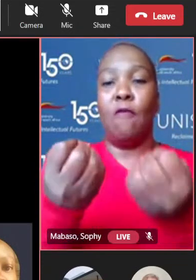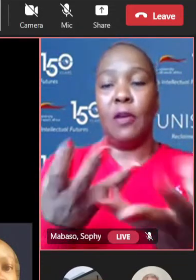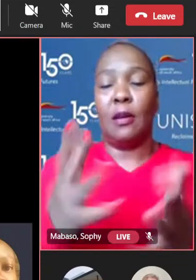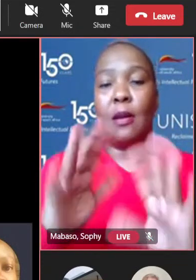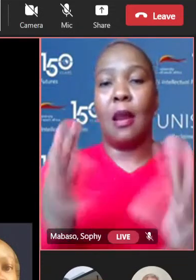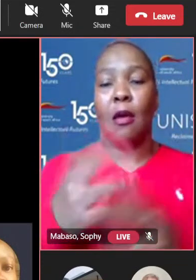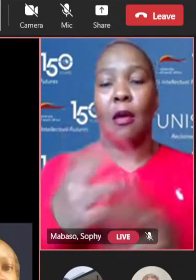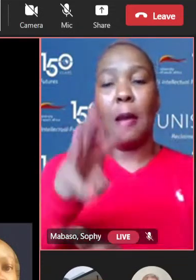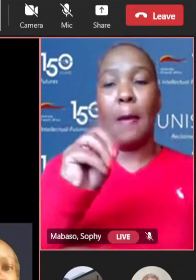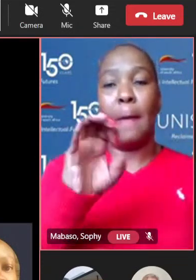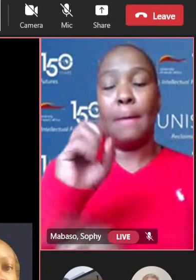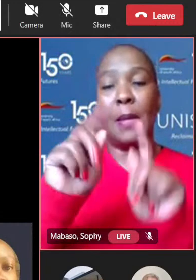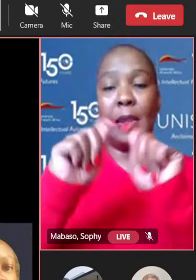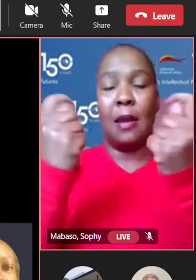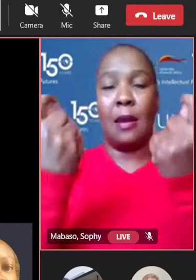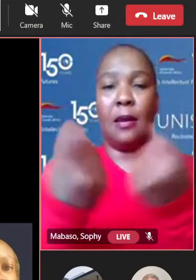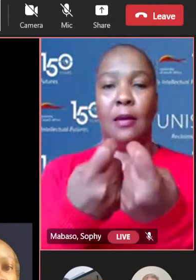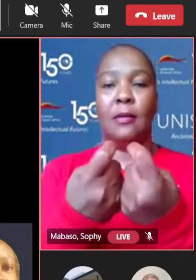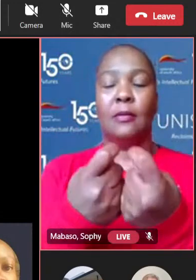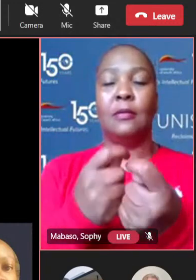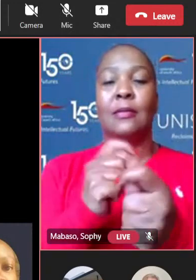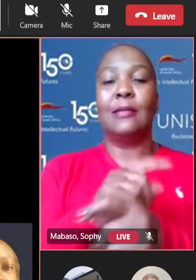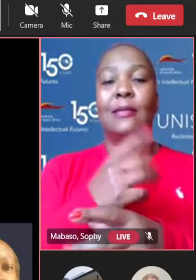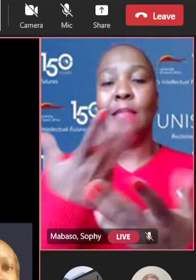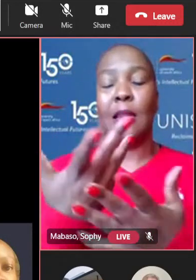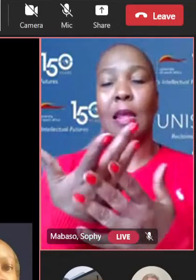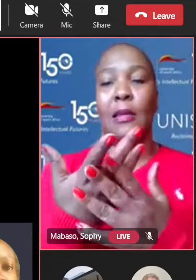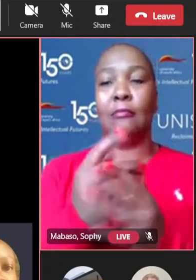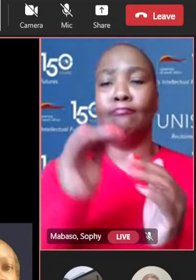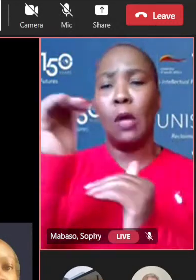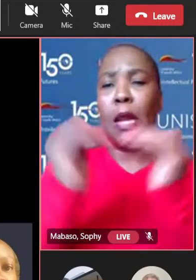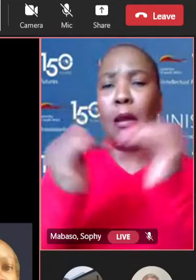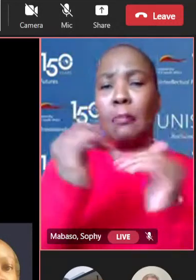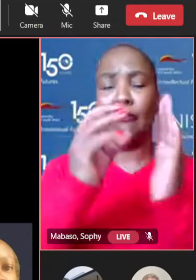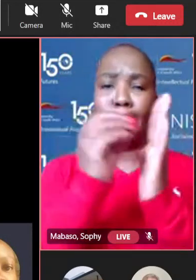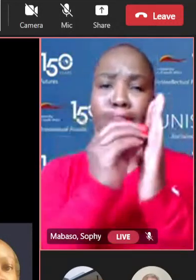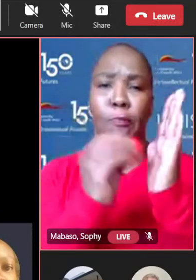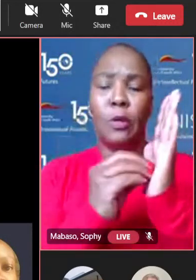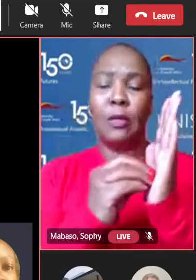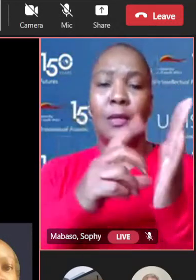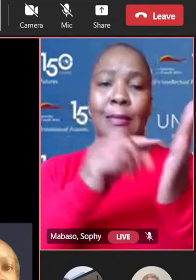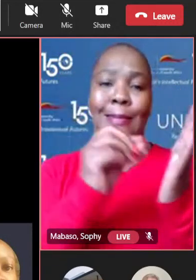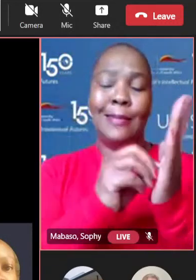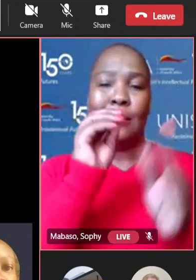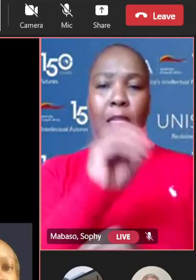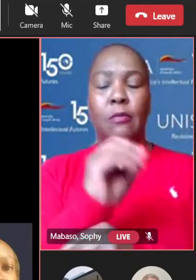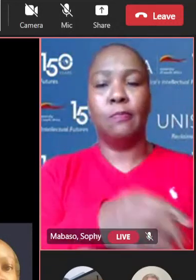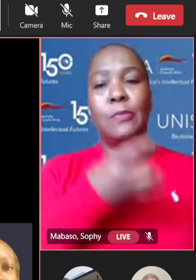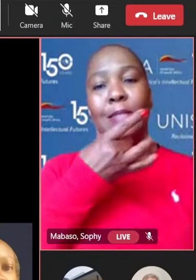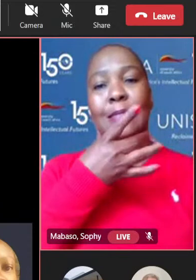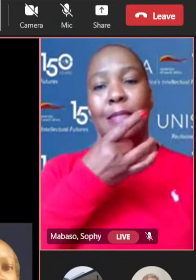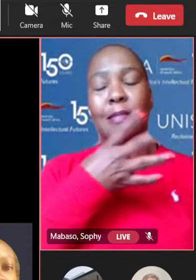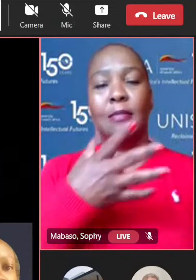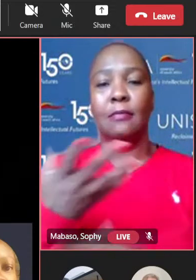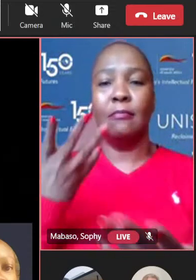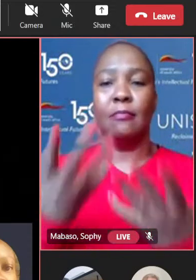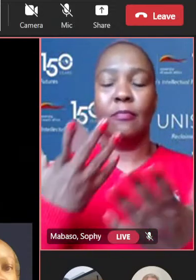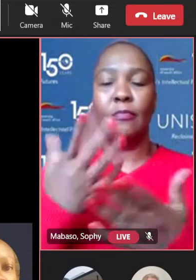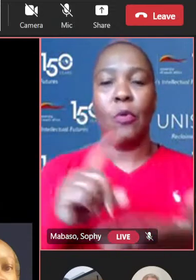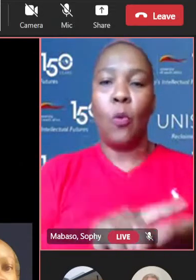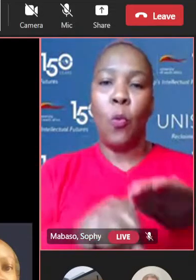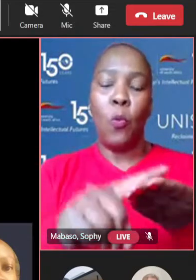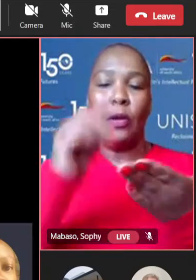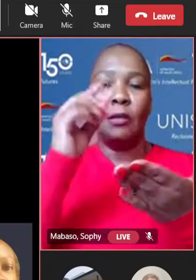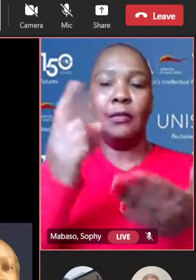Teams. Like I said, they're scheduled. They're usually scheduled on Saturdays or weekdays, but